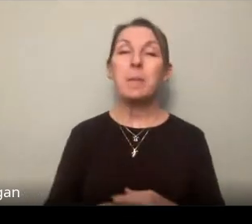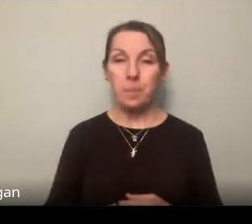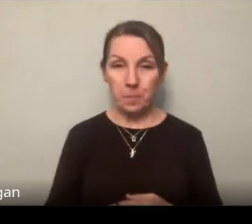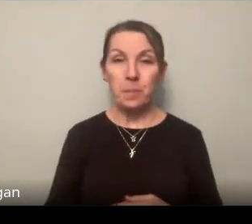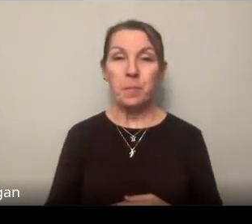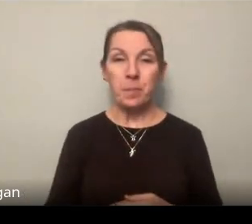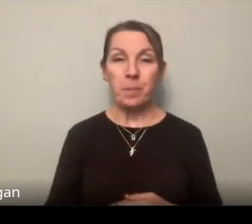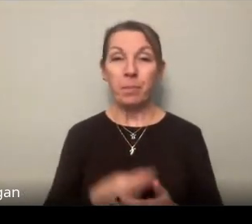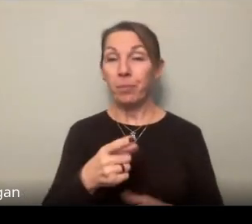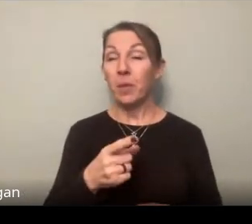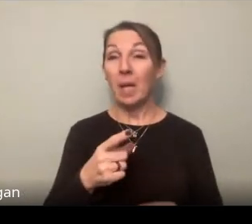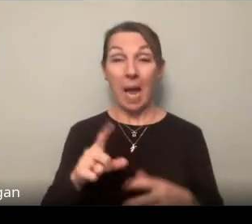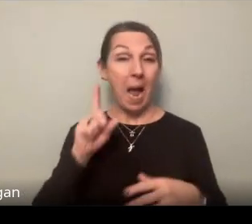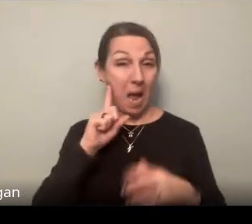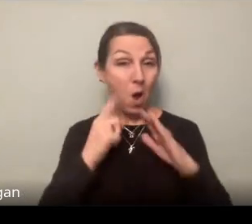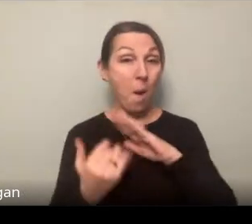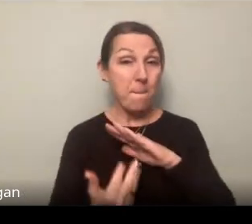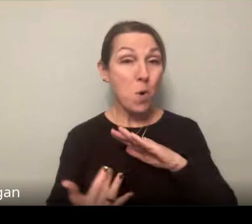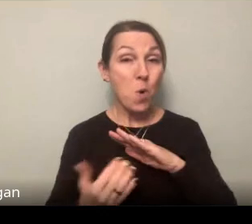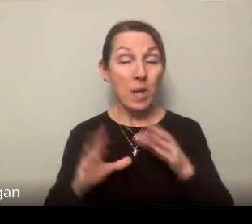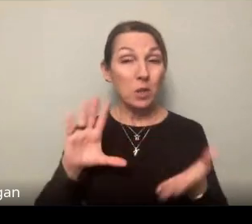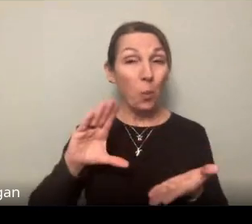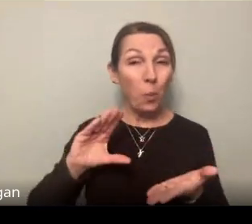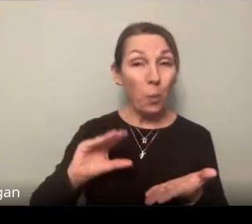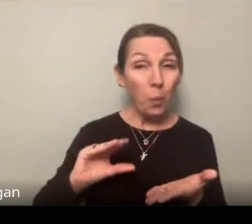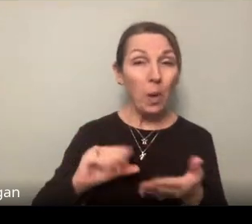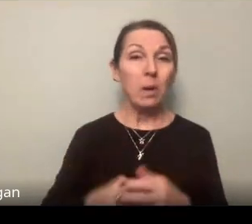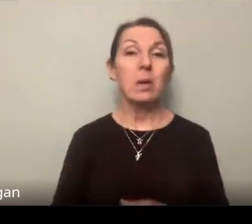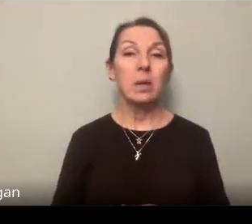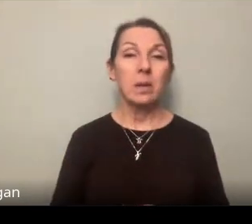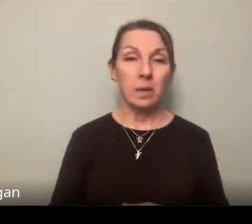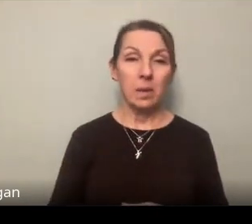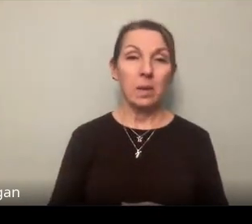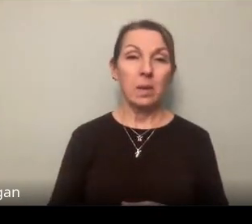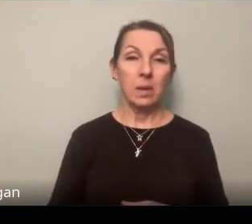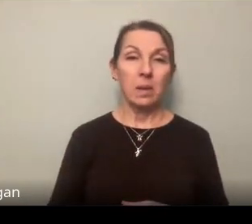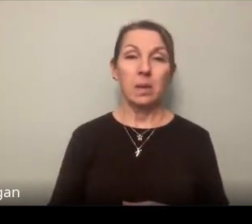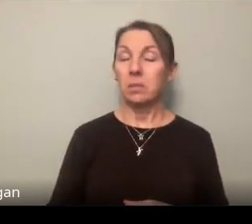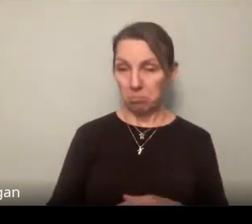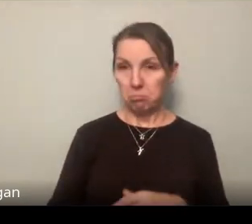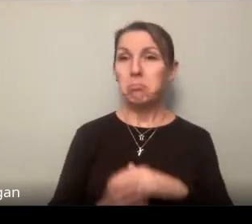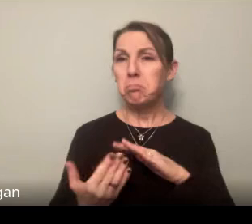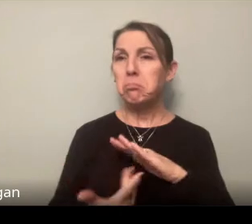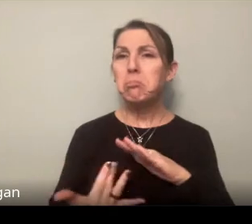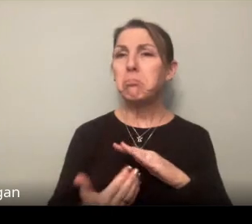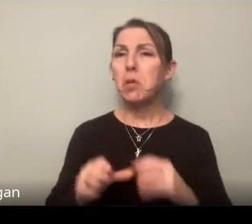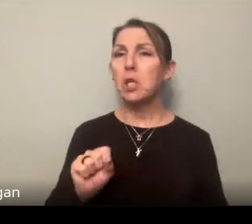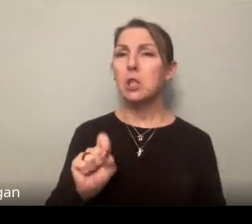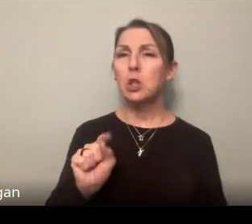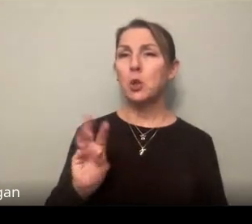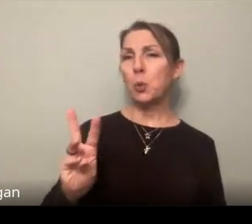Our border started, it went down. You see, it's kind of like a stewy